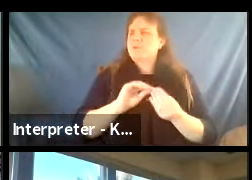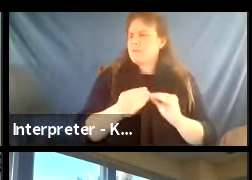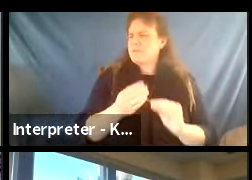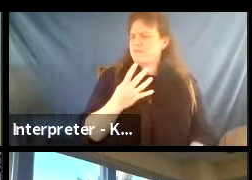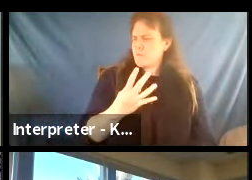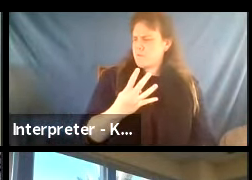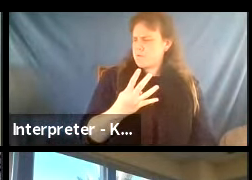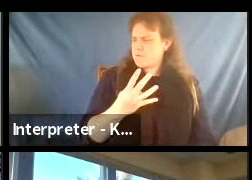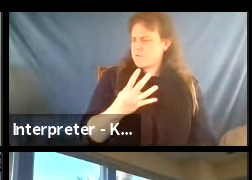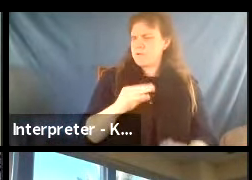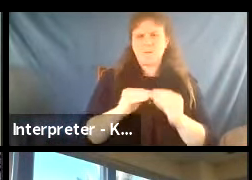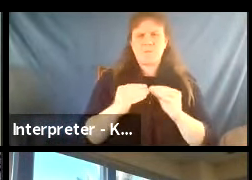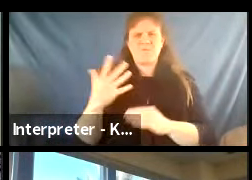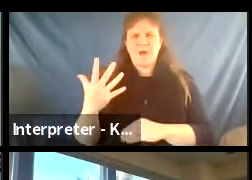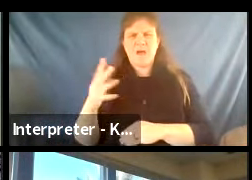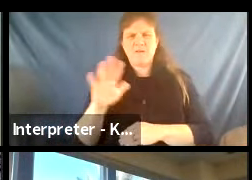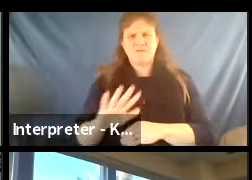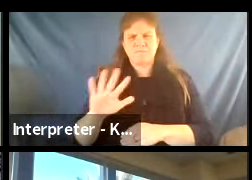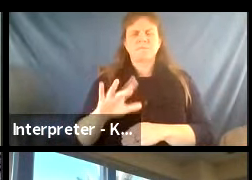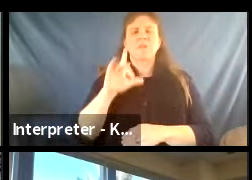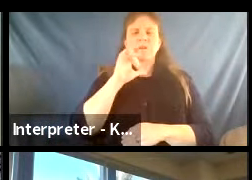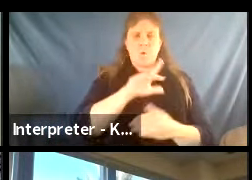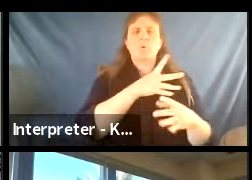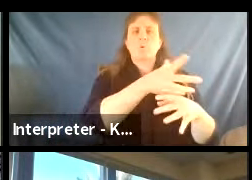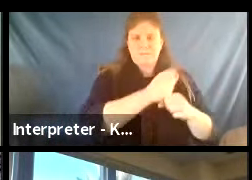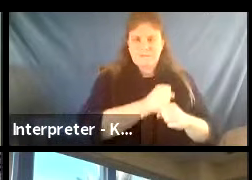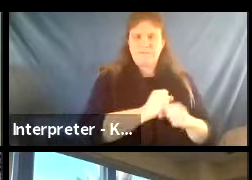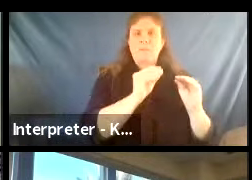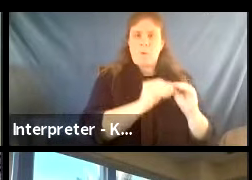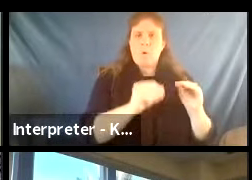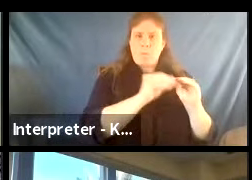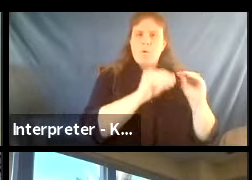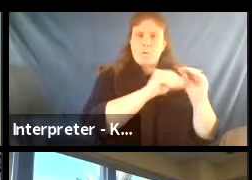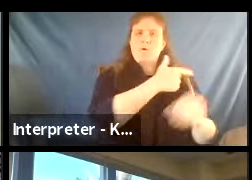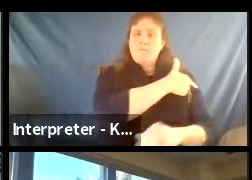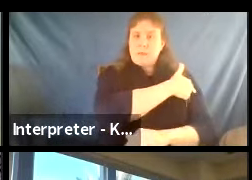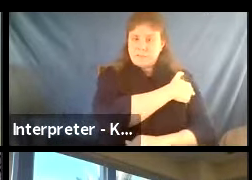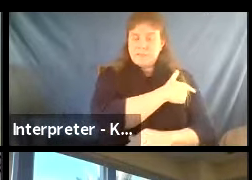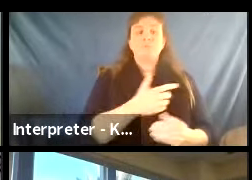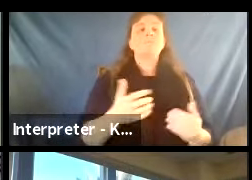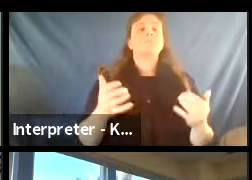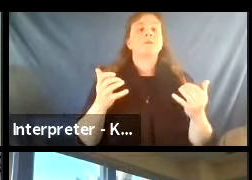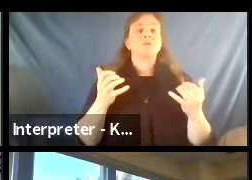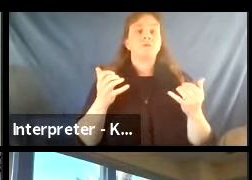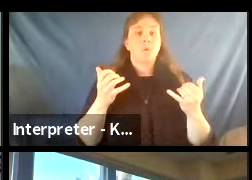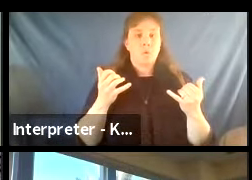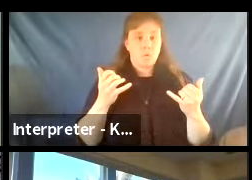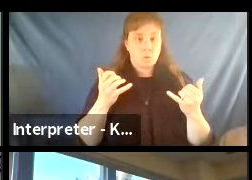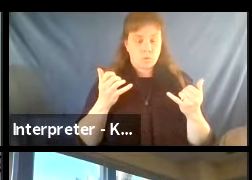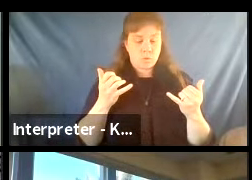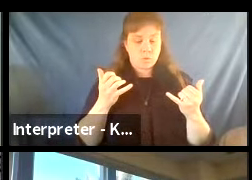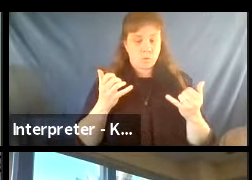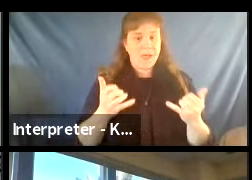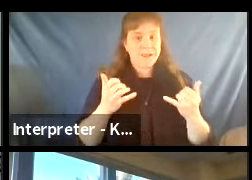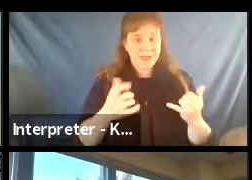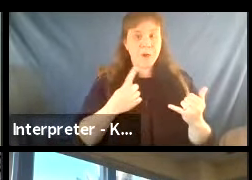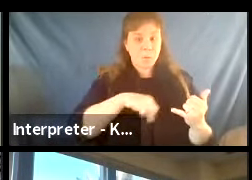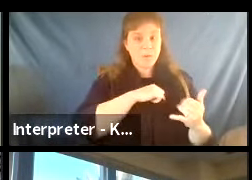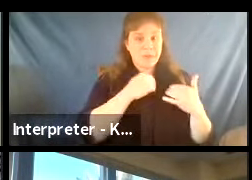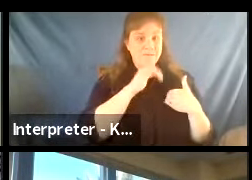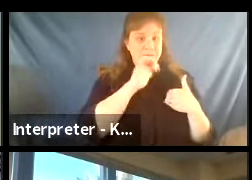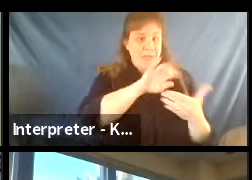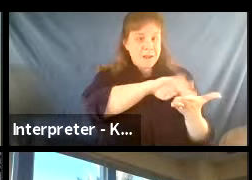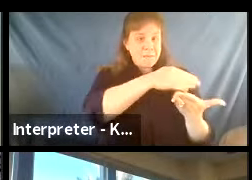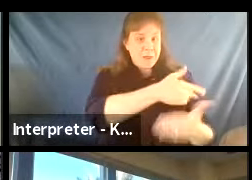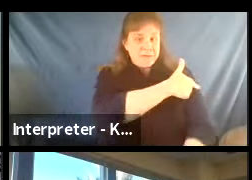distribution? Our understanding currently is that we can at least have at that much, but may not get much more than that for at